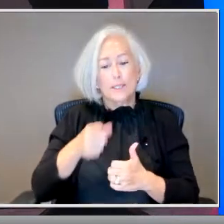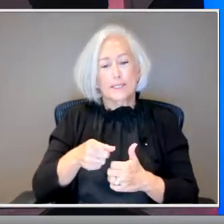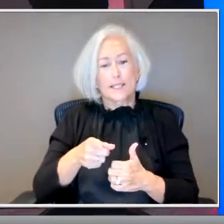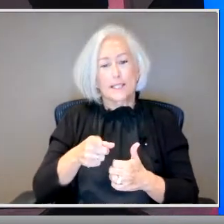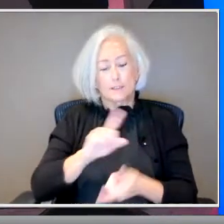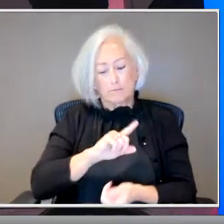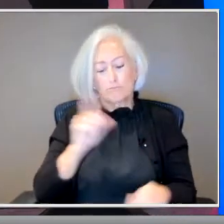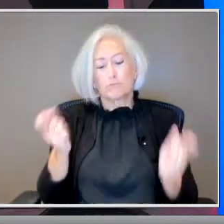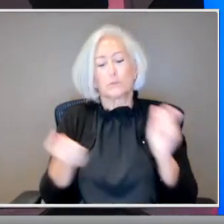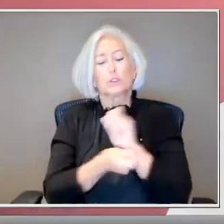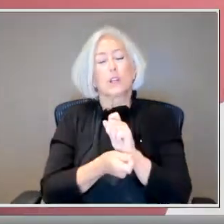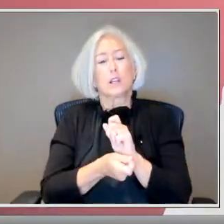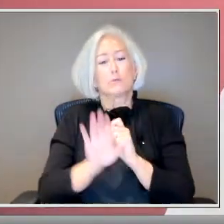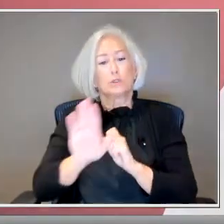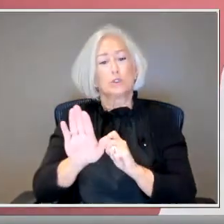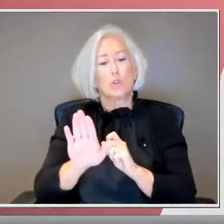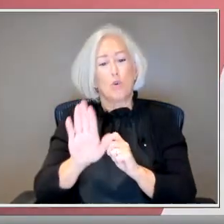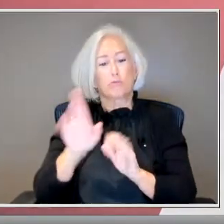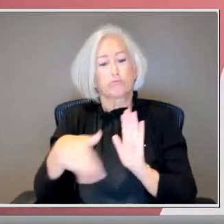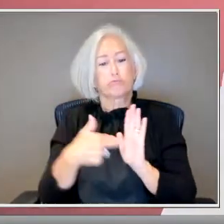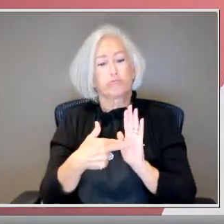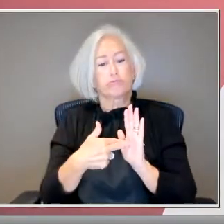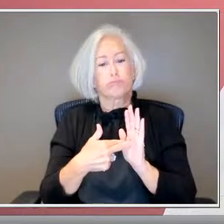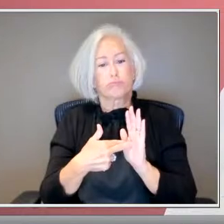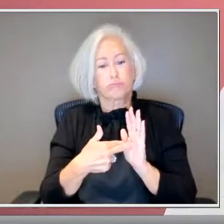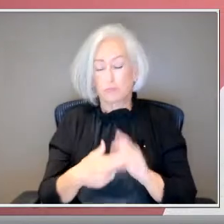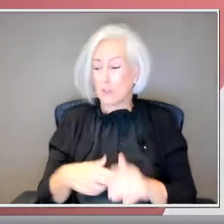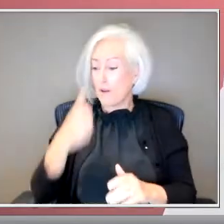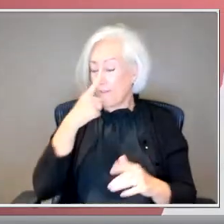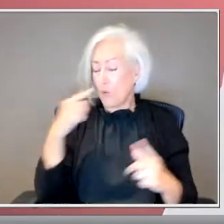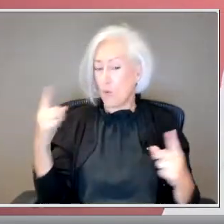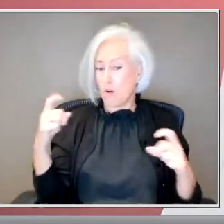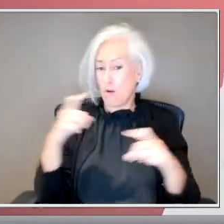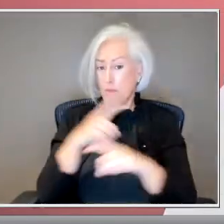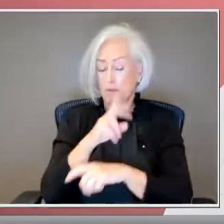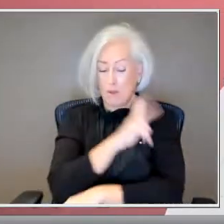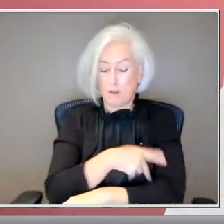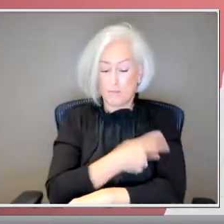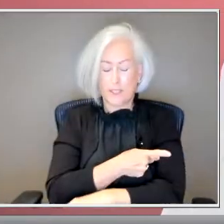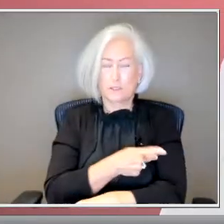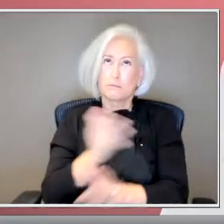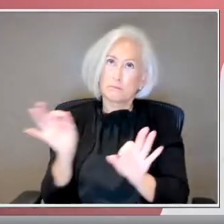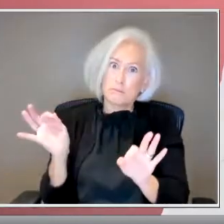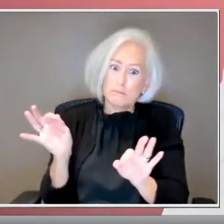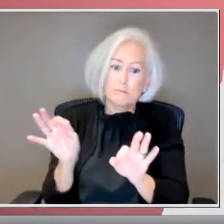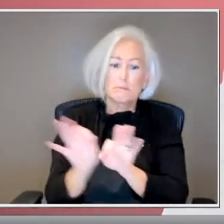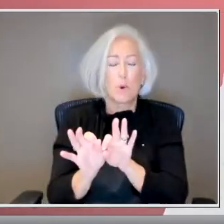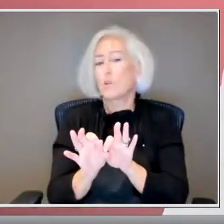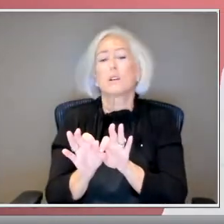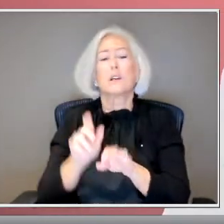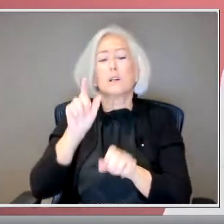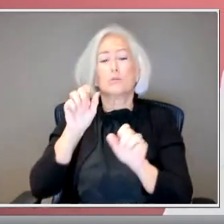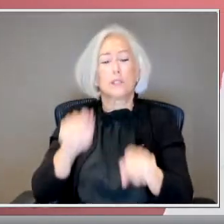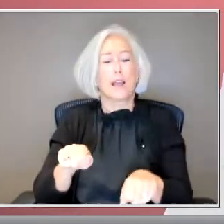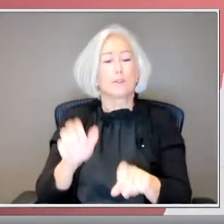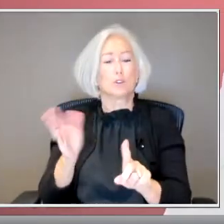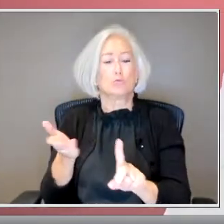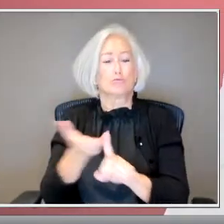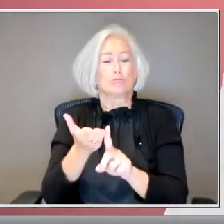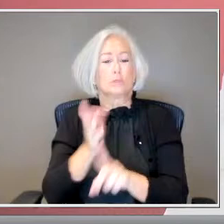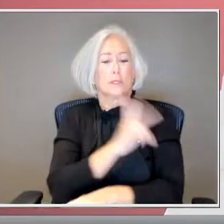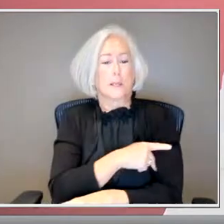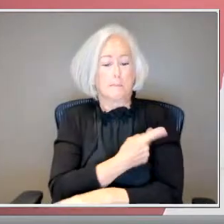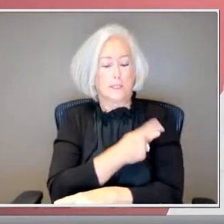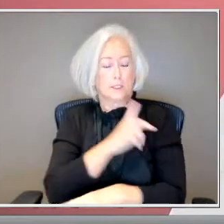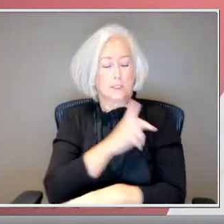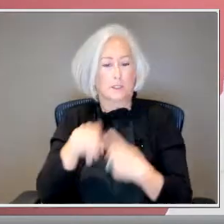Yeah, so the complex patients, I think it makes a huge difference. We have to select the patients right. So many of the times we are able to do